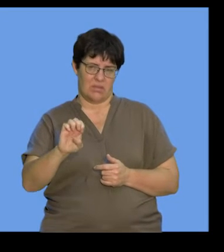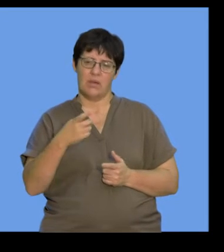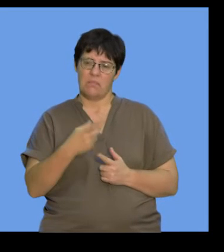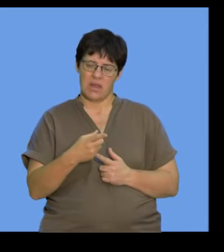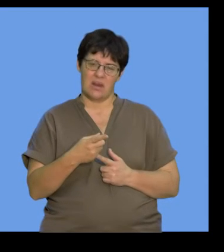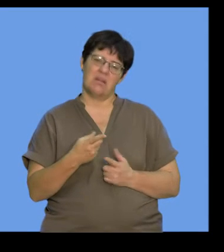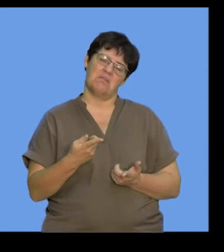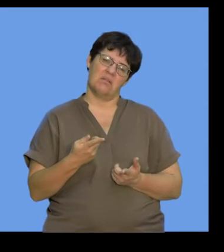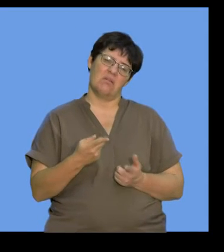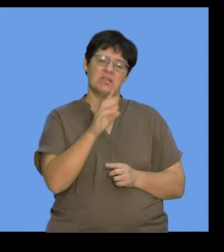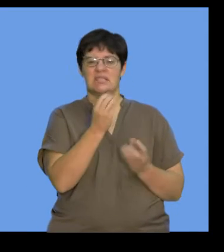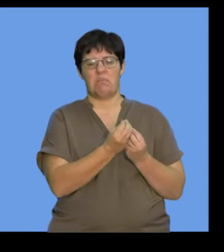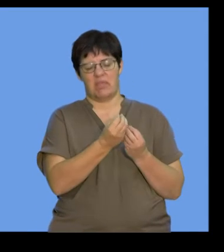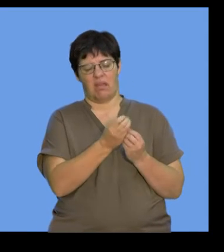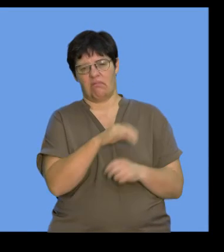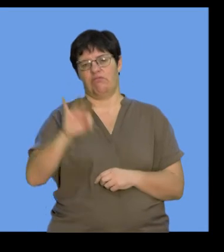the exponent of 3.